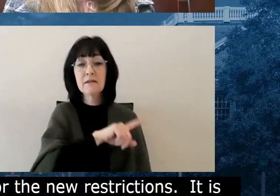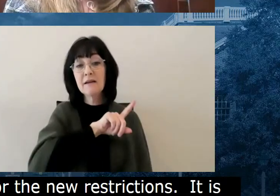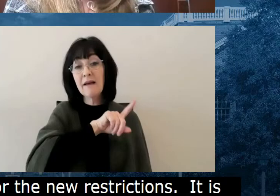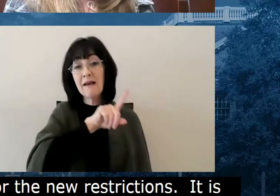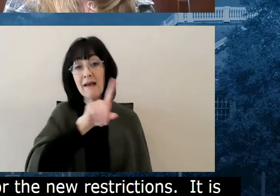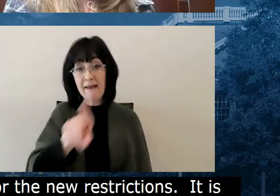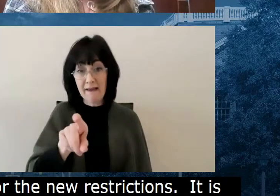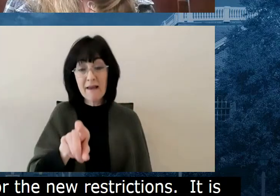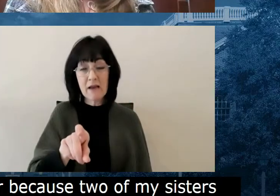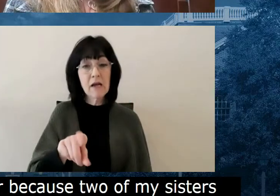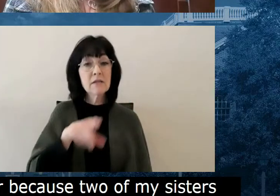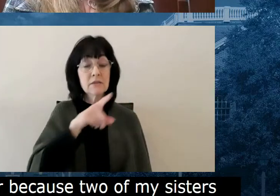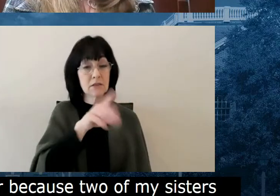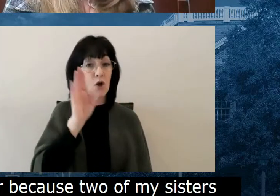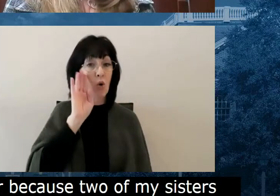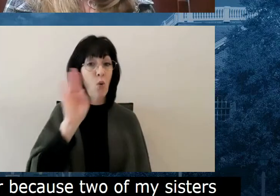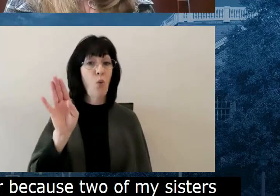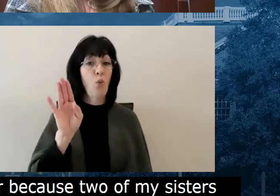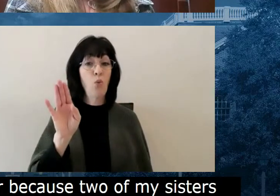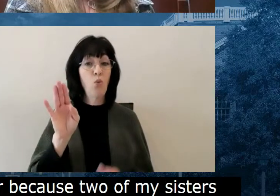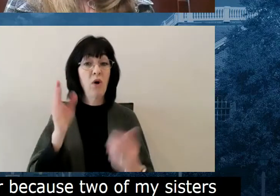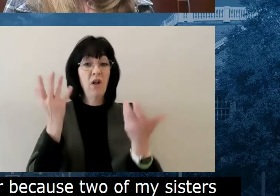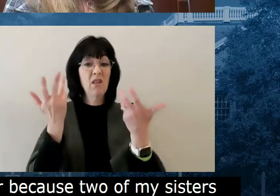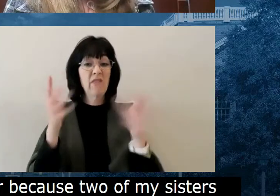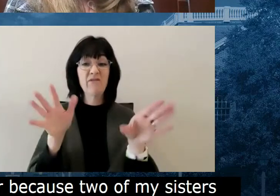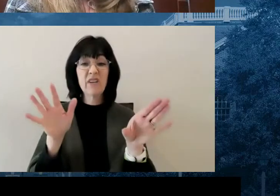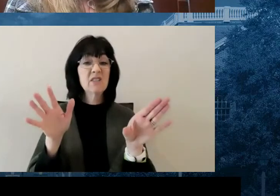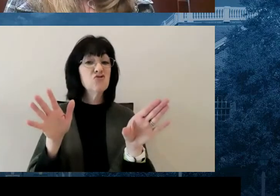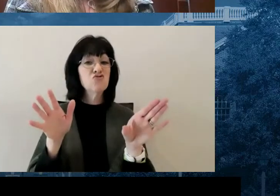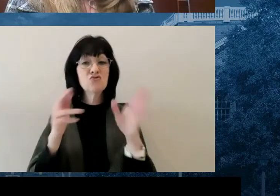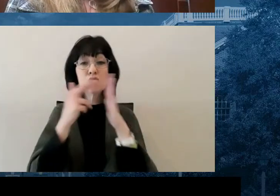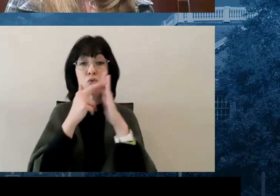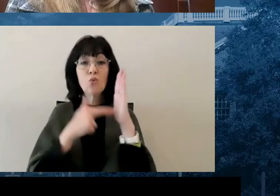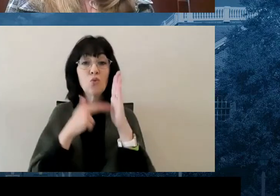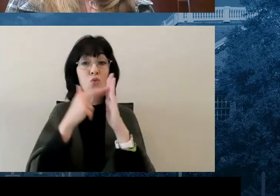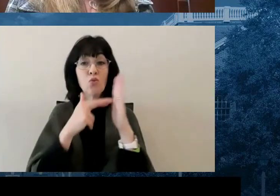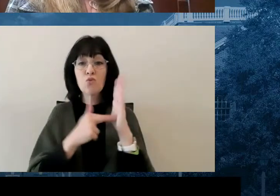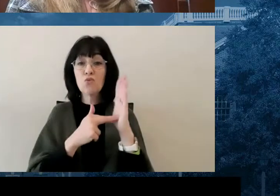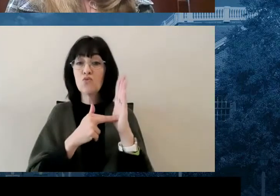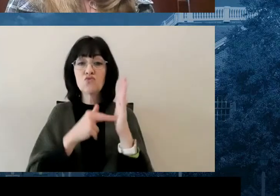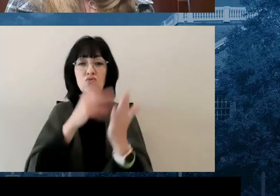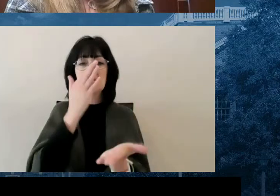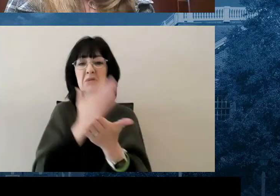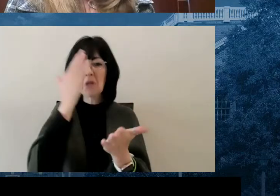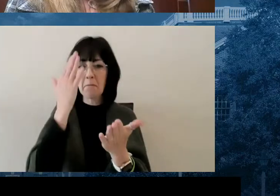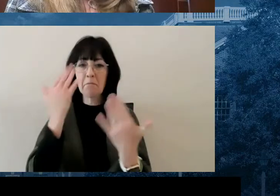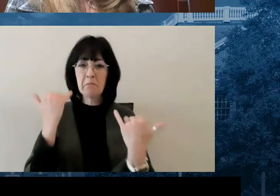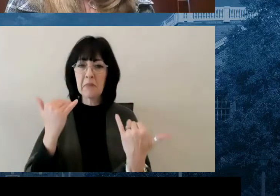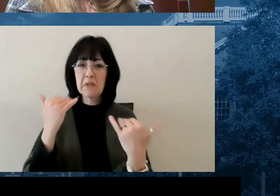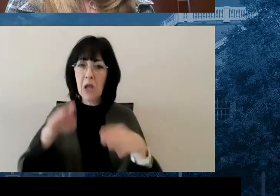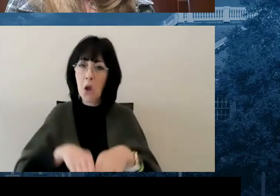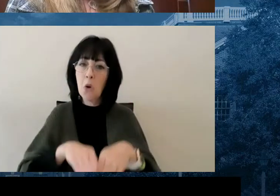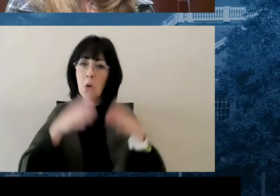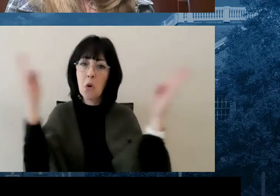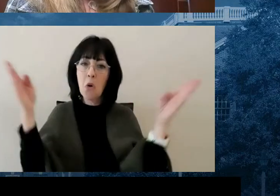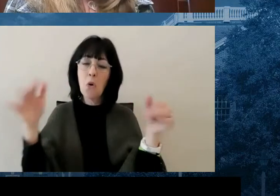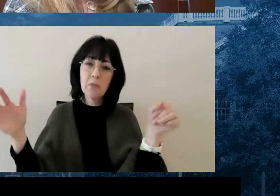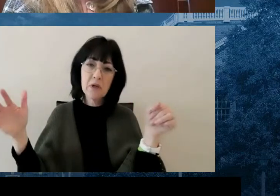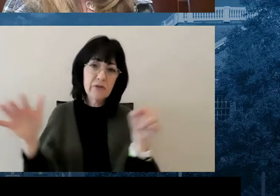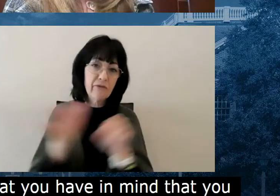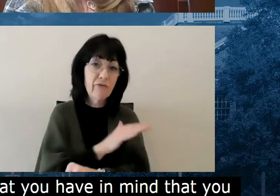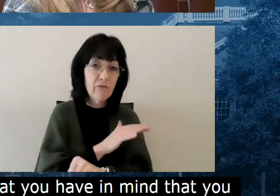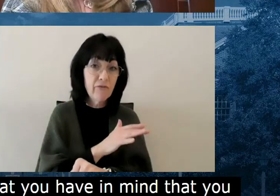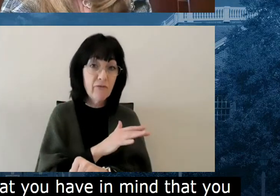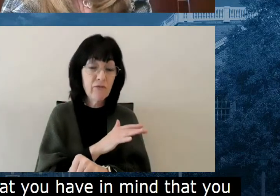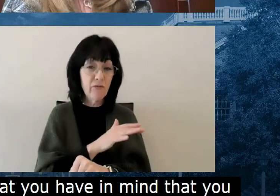fully vaccinated. Do you have a metric you'd like to see in your mind that we could get to, that you'd feel comfortable lifting that mandate? And are you